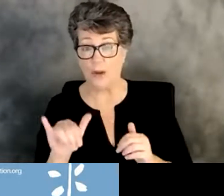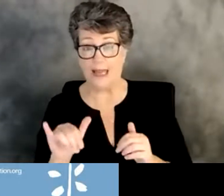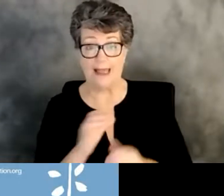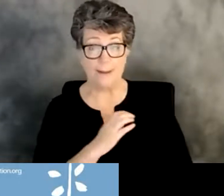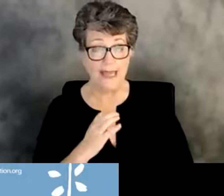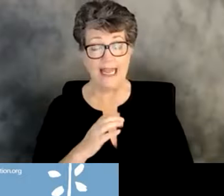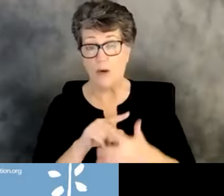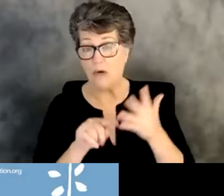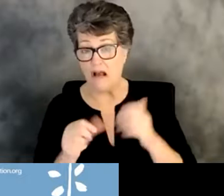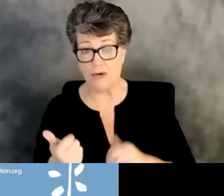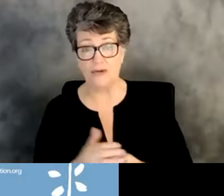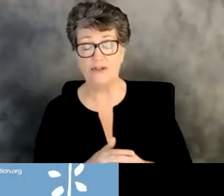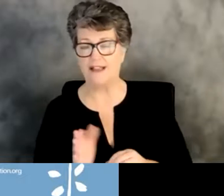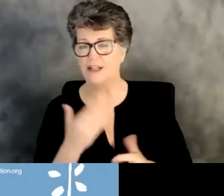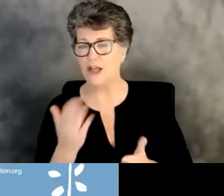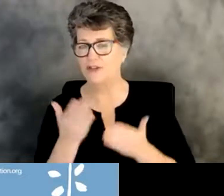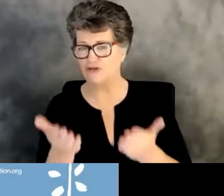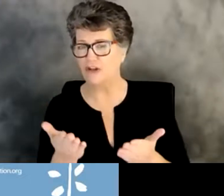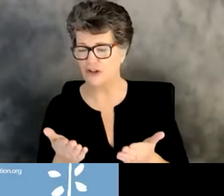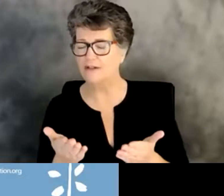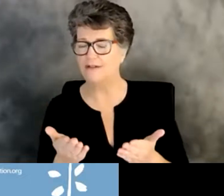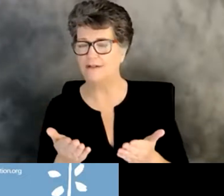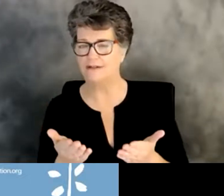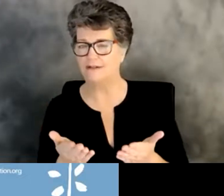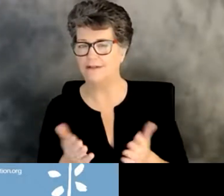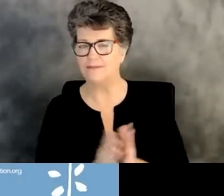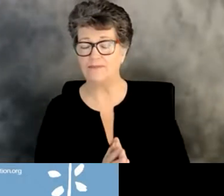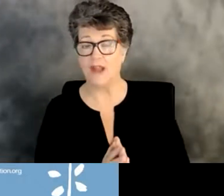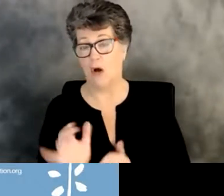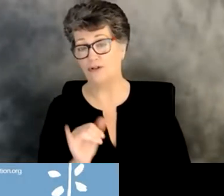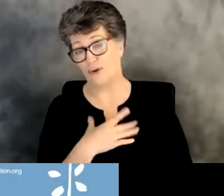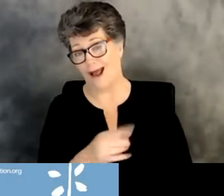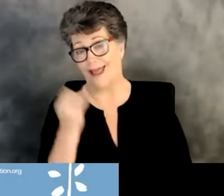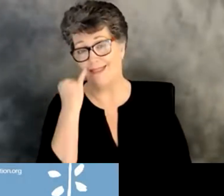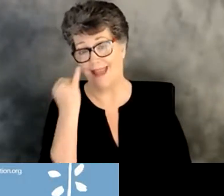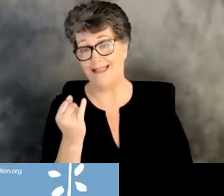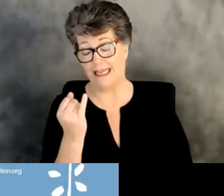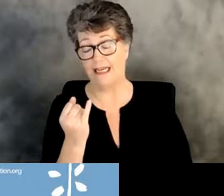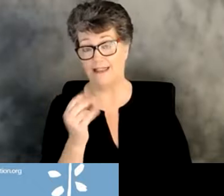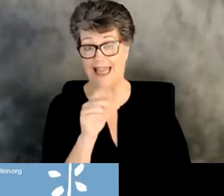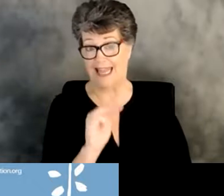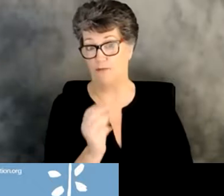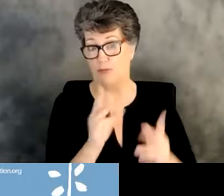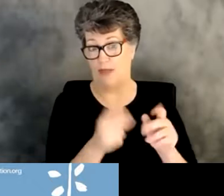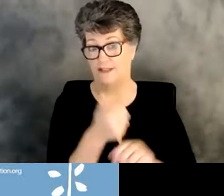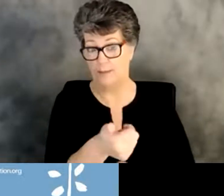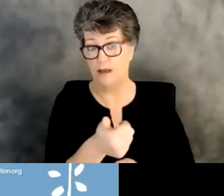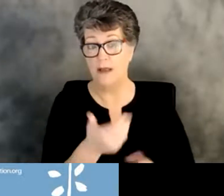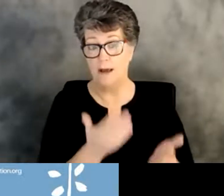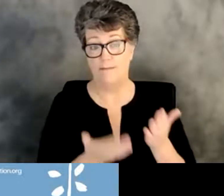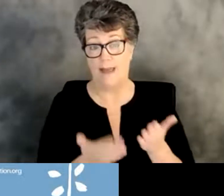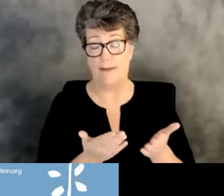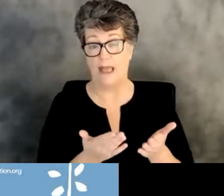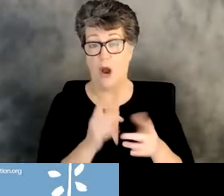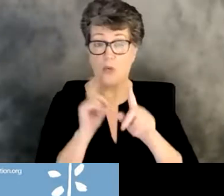So that's another suggestion that I would bring forth. And then I do also like the idea, I think, Kim, you brought this up, about maybe a